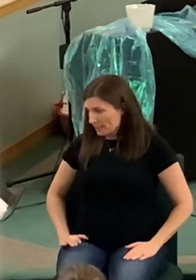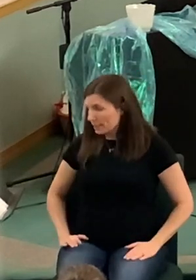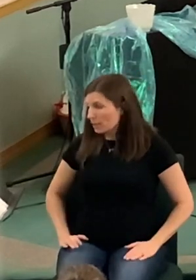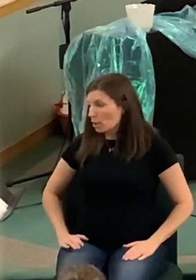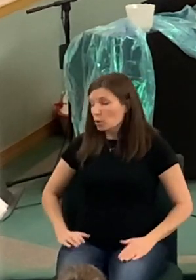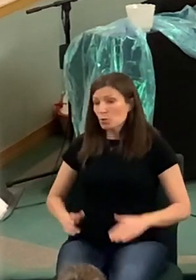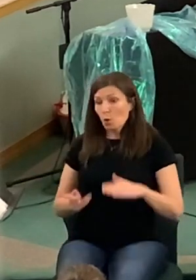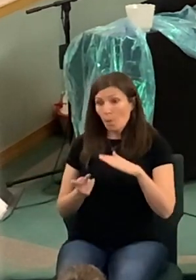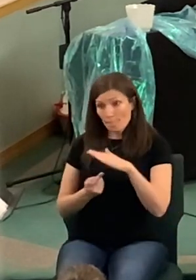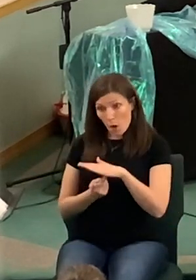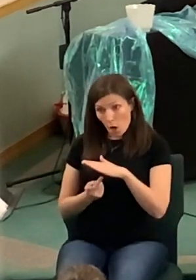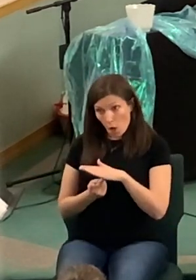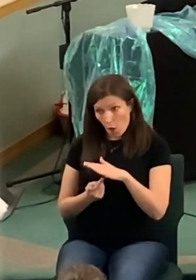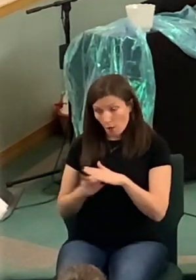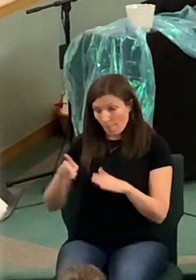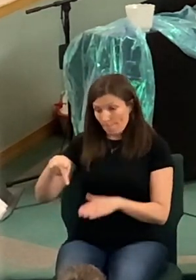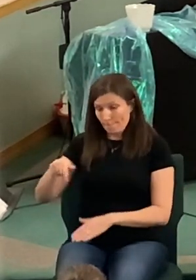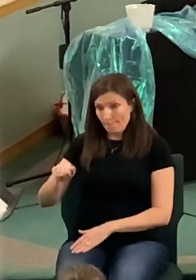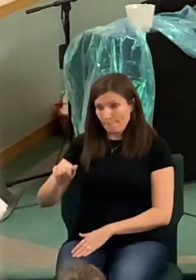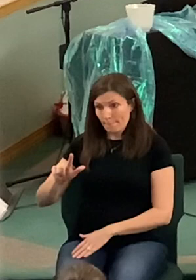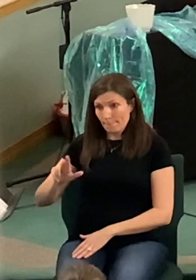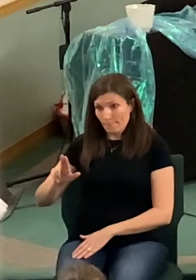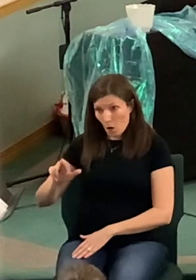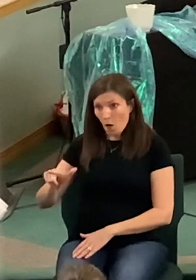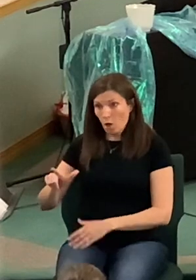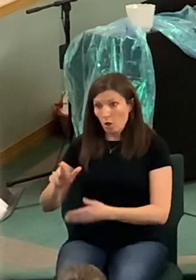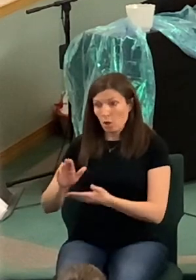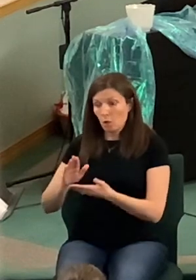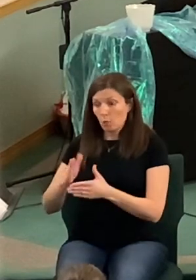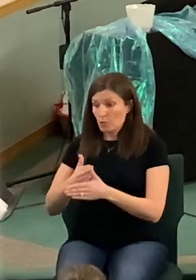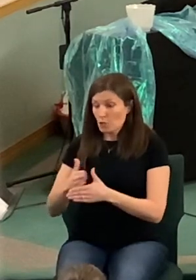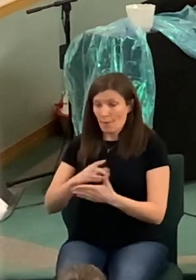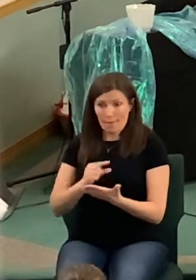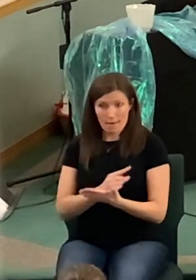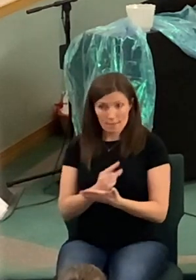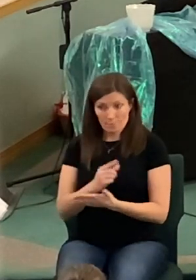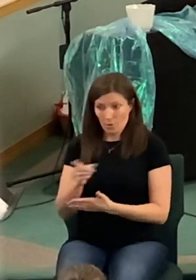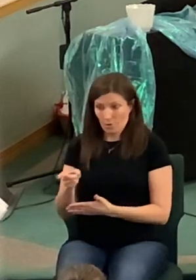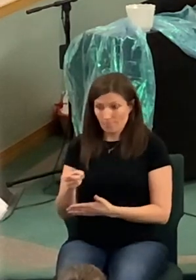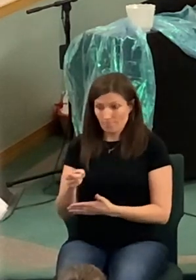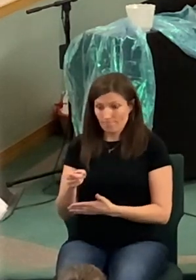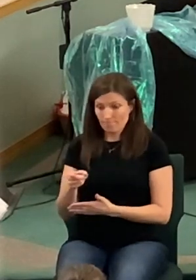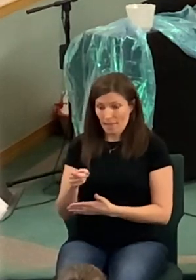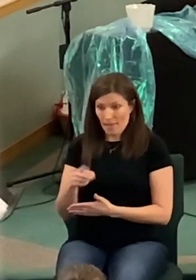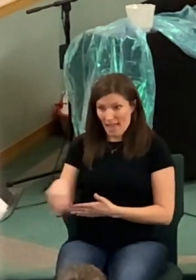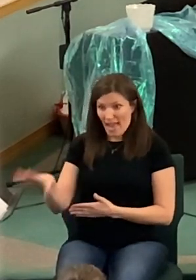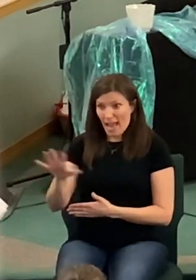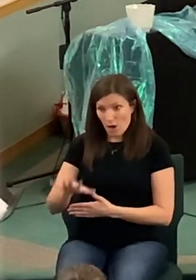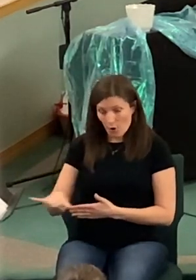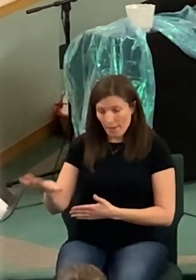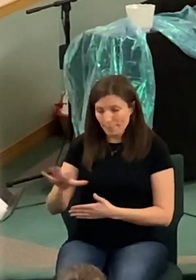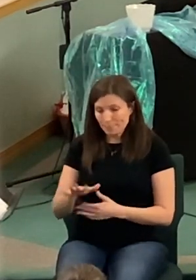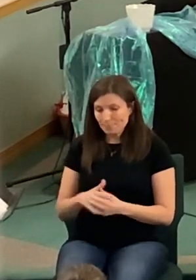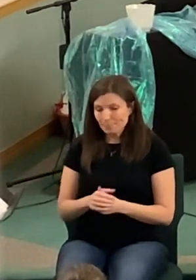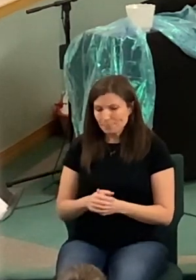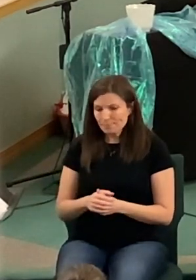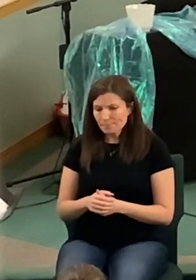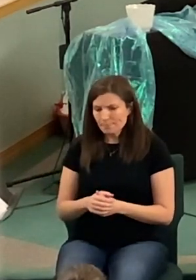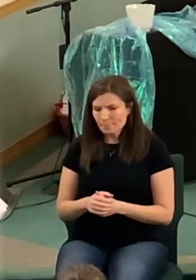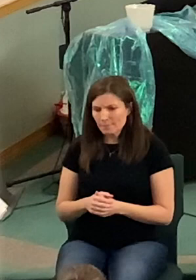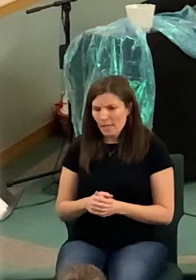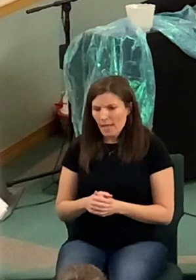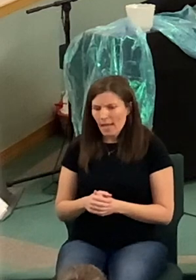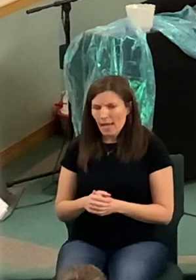sharing the Bible, and this guy named Epaphras, who lived in Colossae, went over to Ephesus, became a Christian under